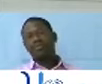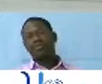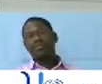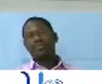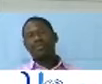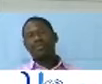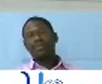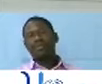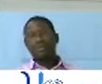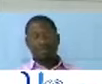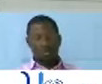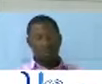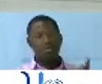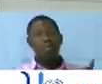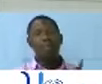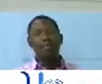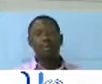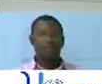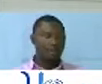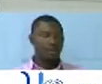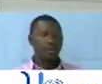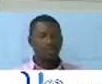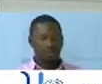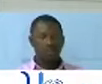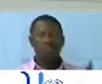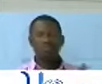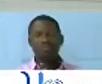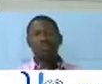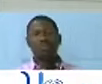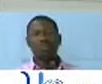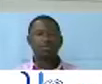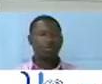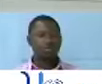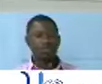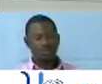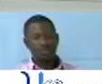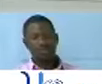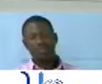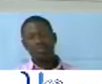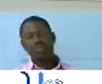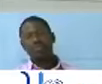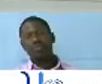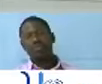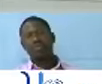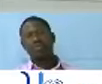asked to see us. Pour nak ne ñu gisante ak ñoom and